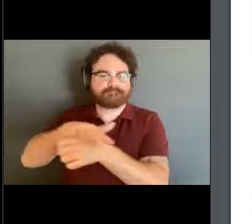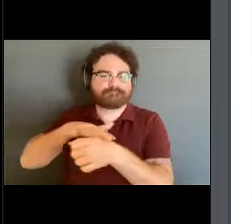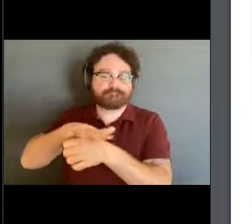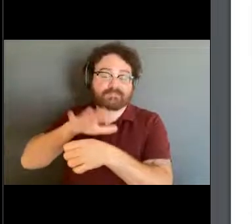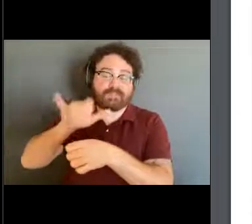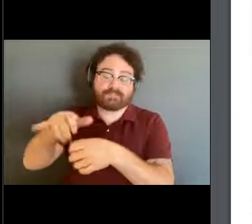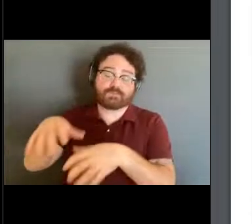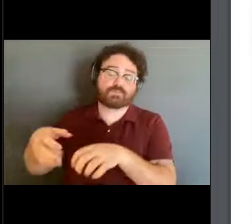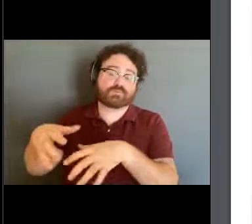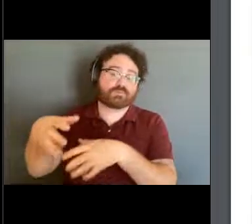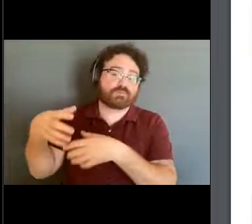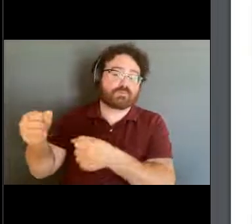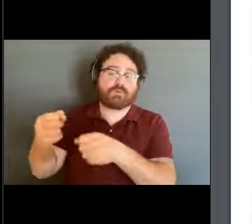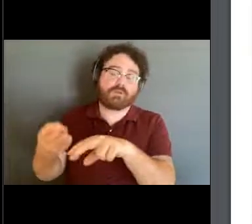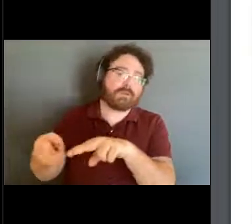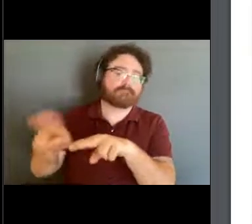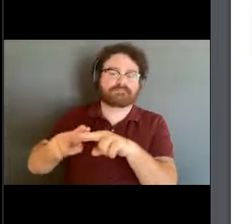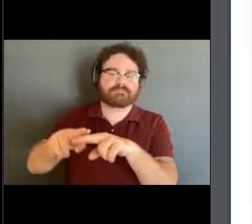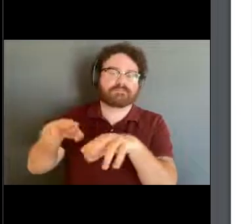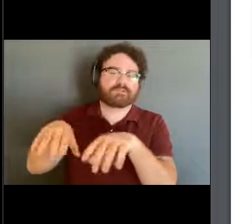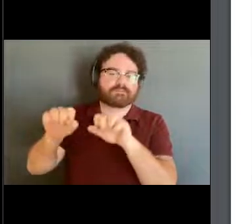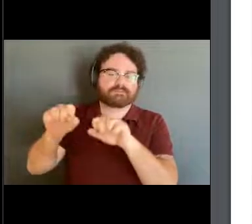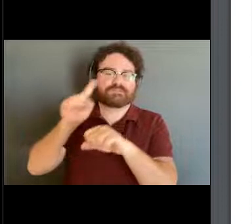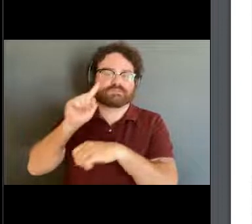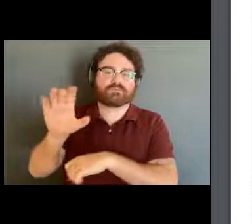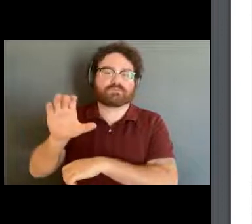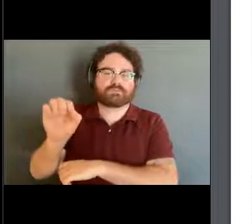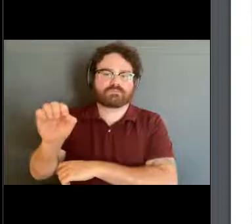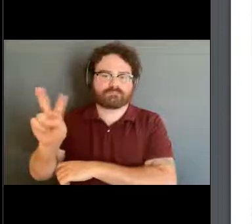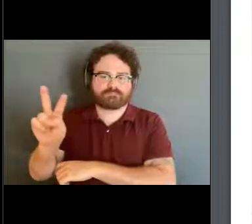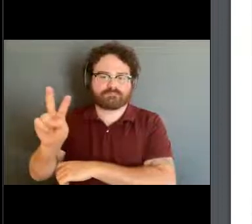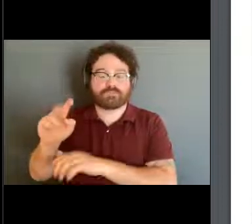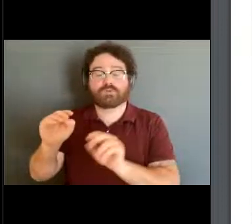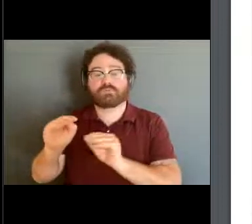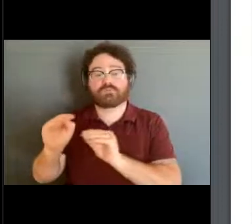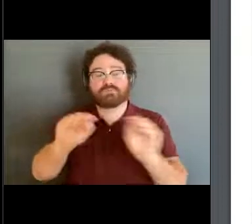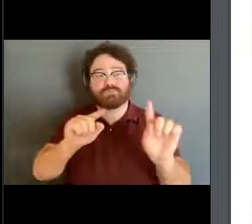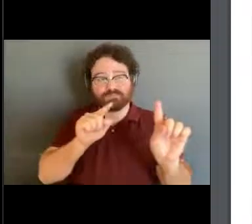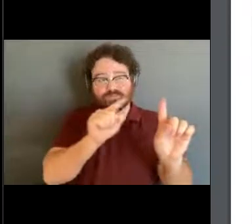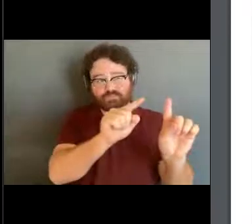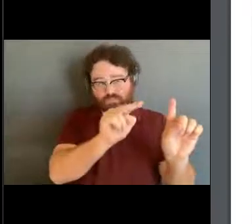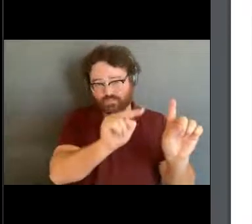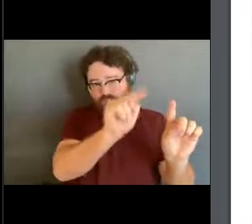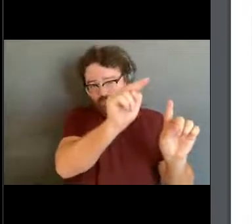dioxide, movement towards the to the north, and then